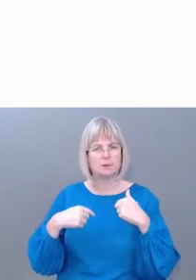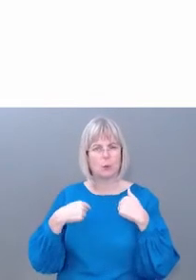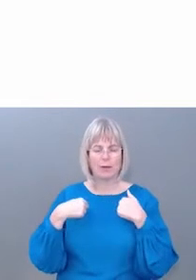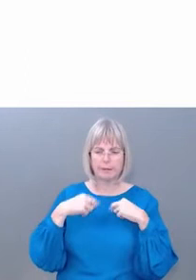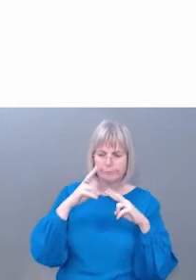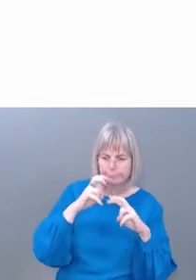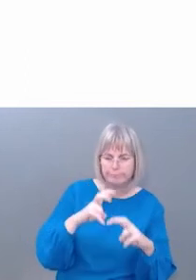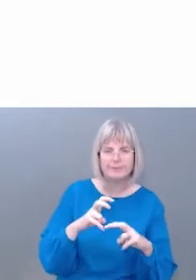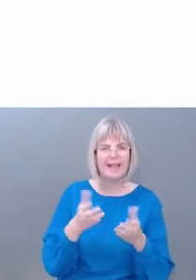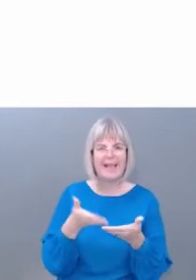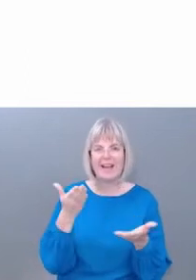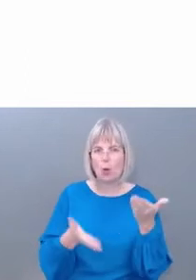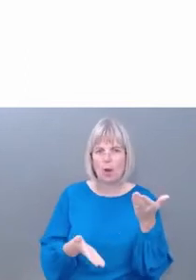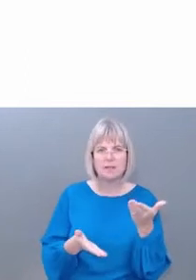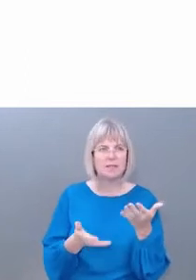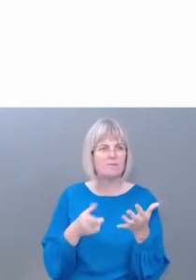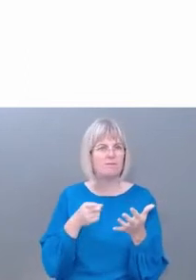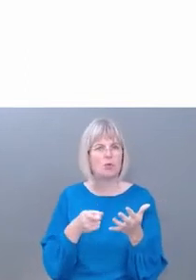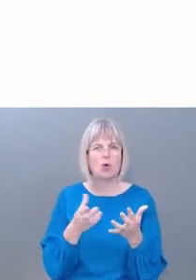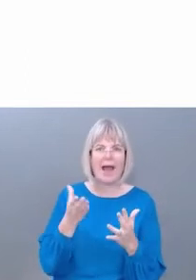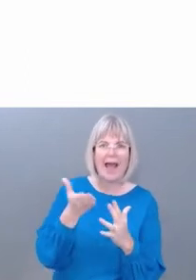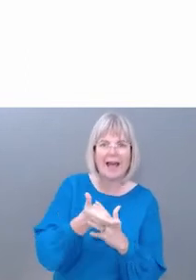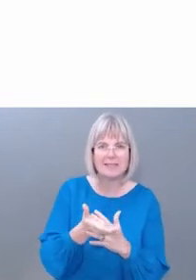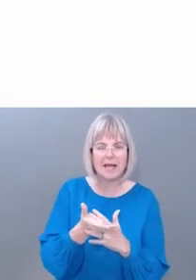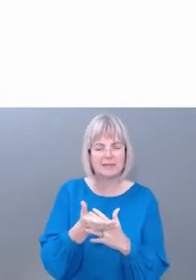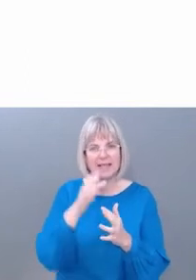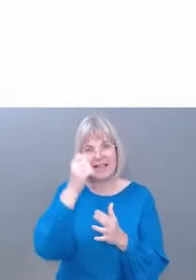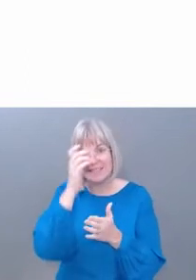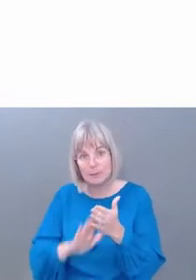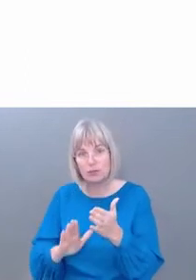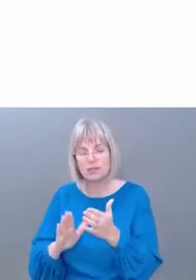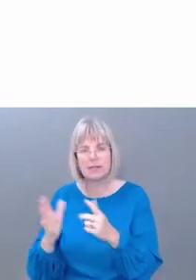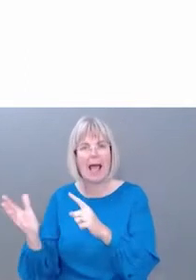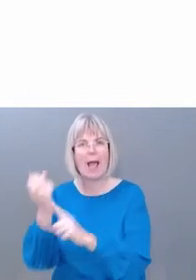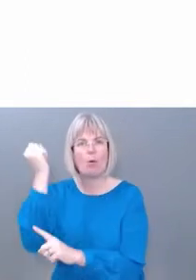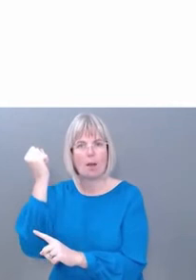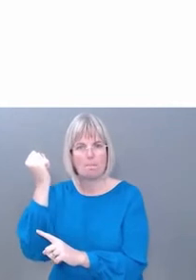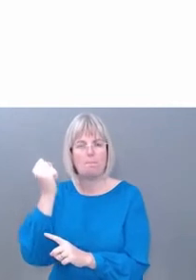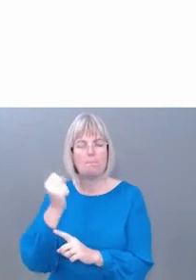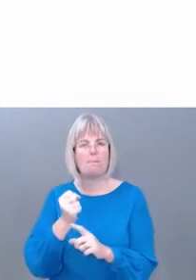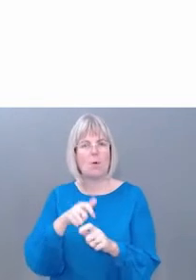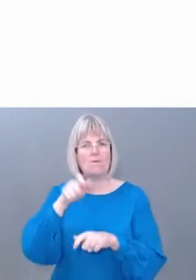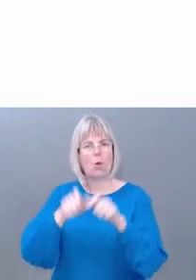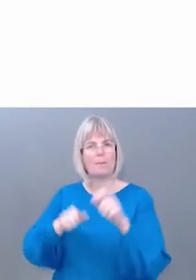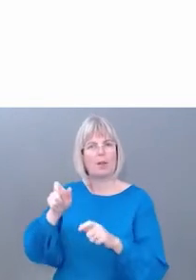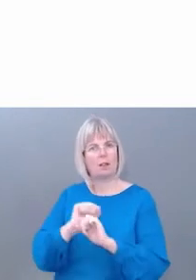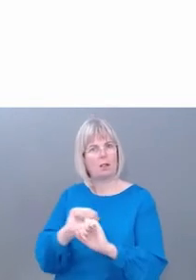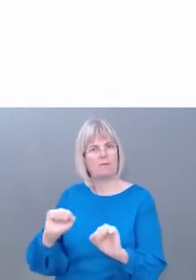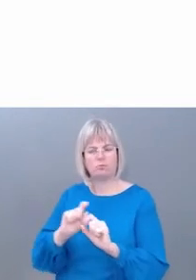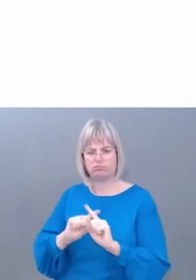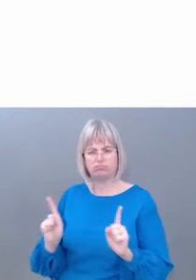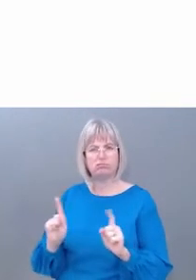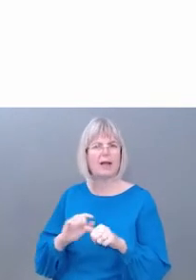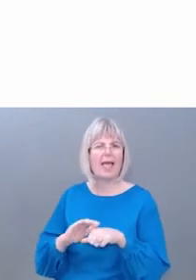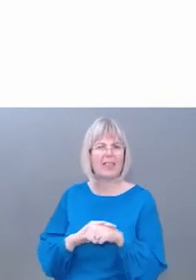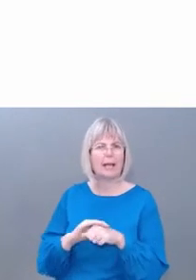inequalities in access and experience and outcome for people from a variety of ethnic backgrounds. And in